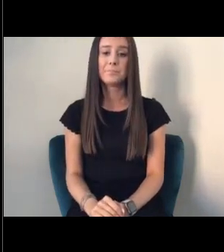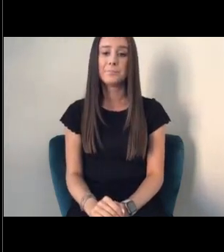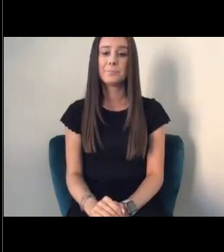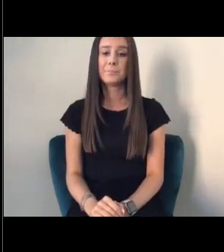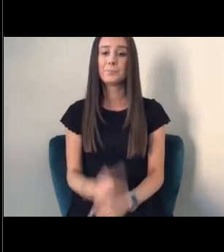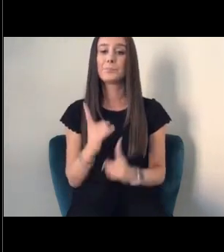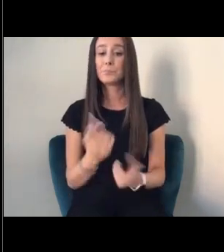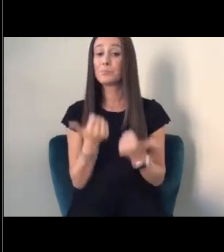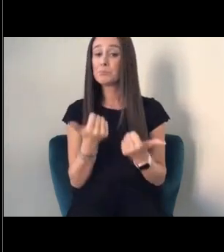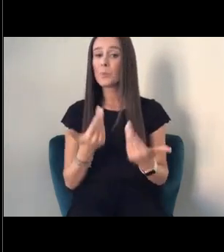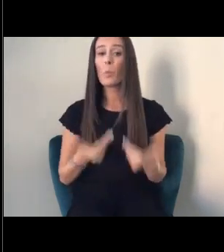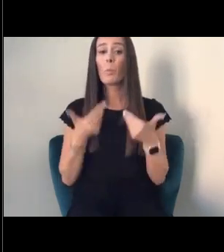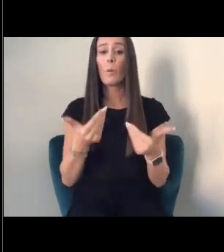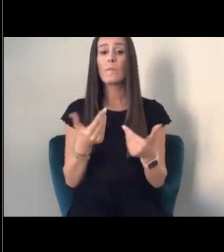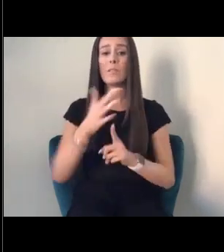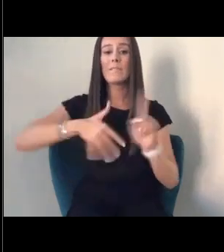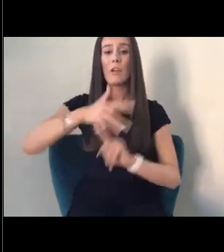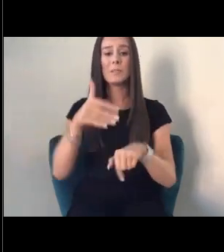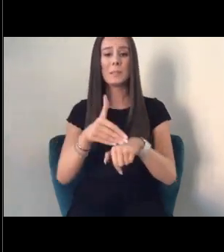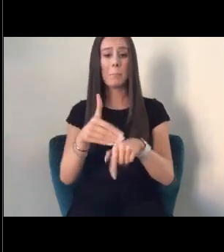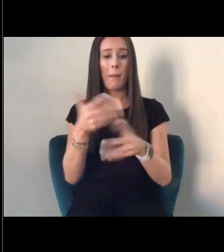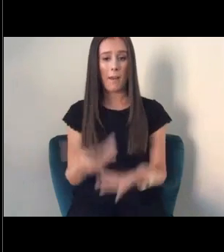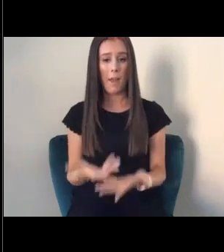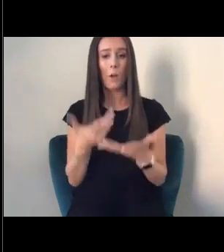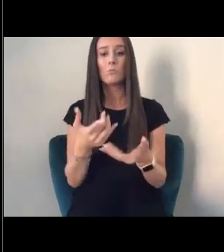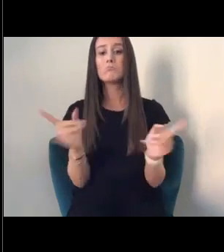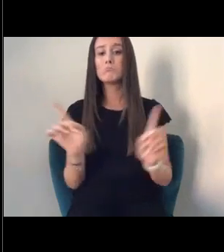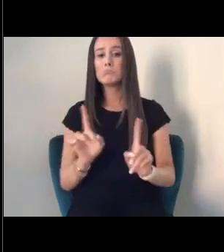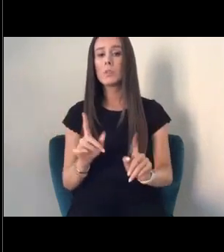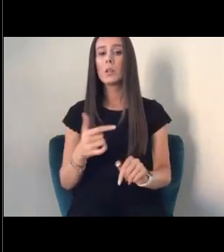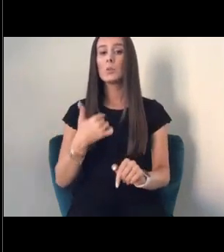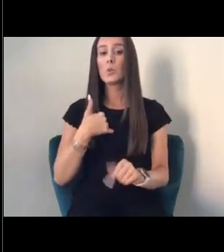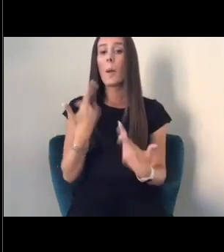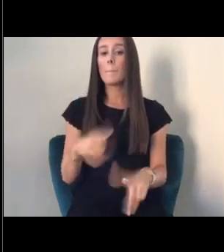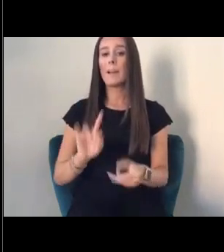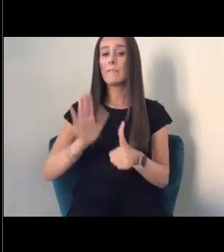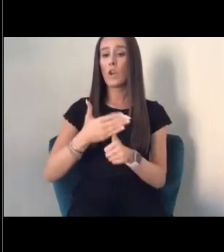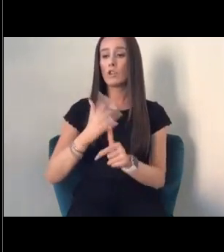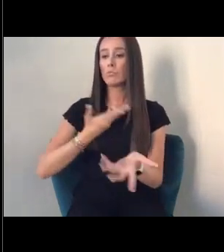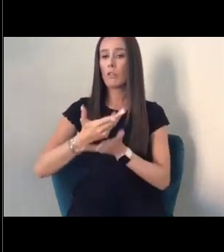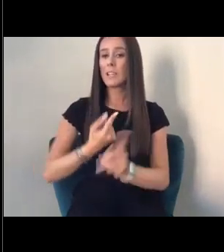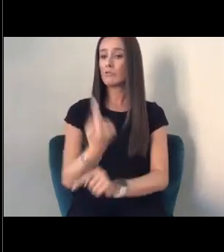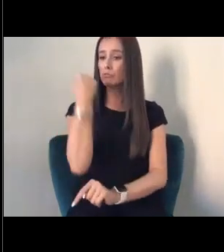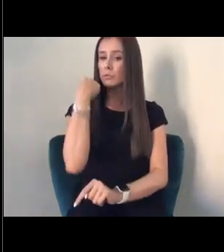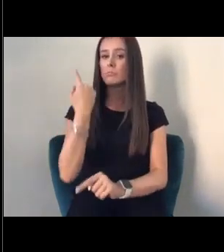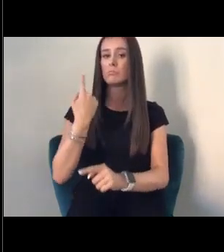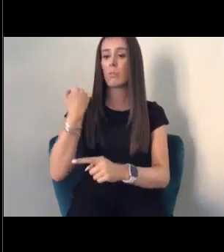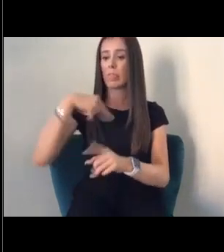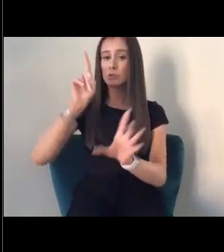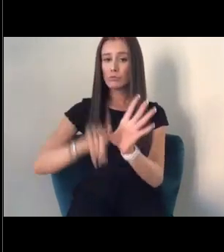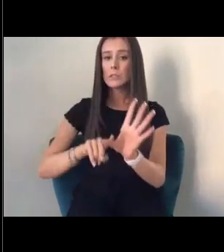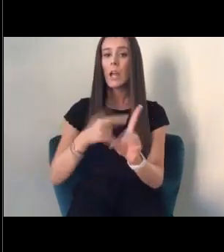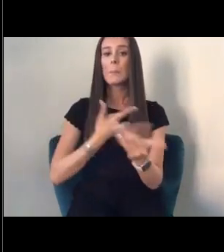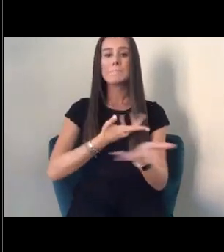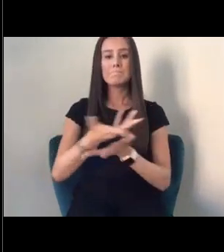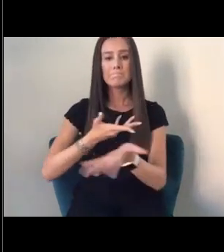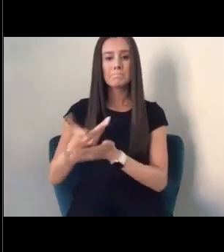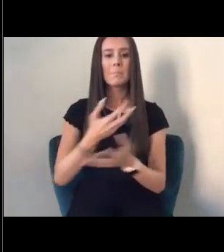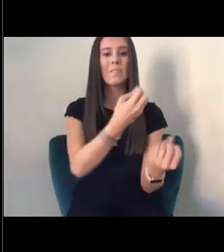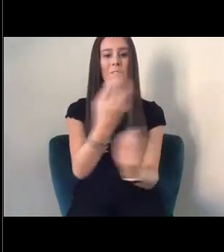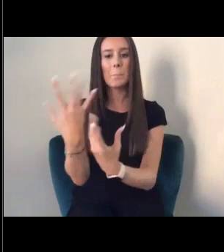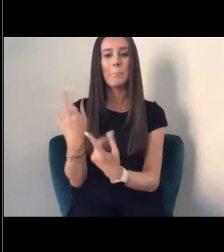Okay, so on to environmental impacts now. Following feedback from our supplementary consultation, we've been able to refine the land required for